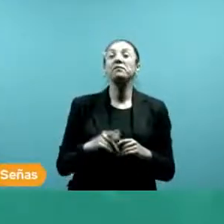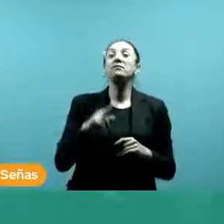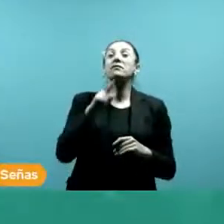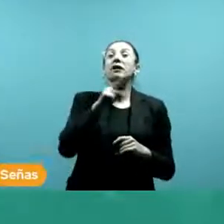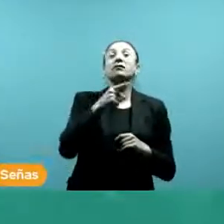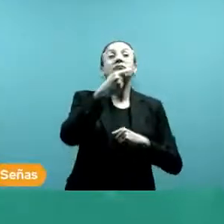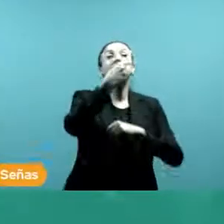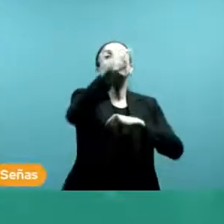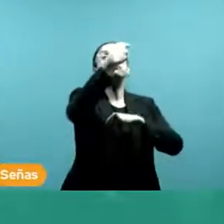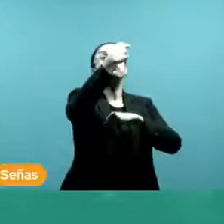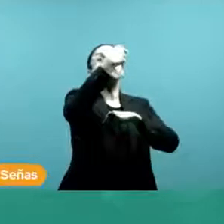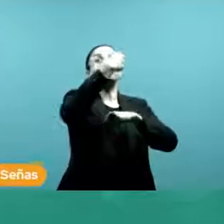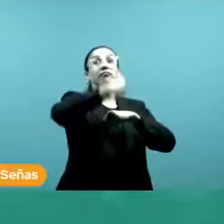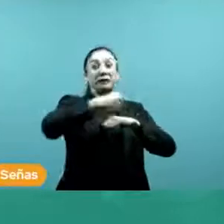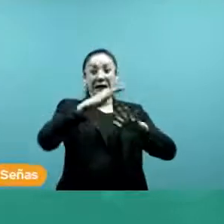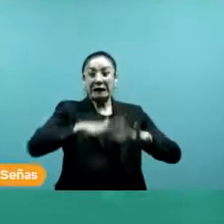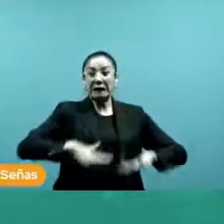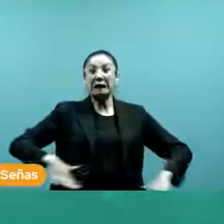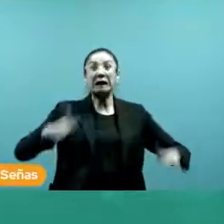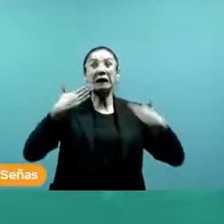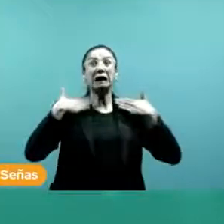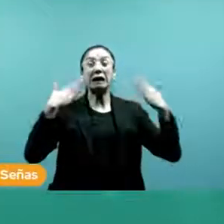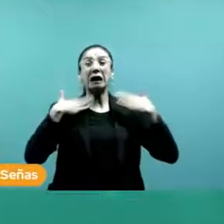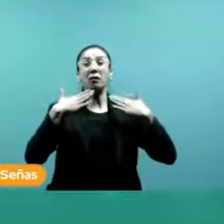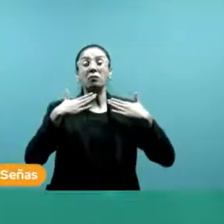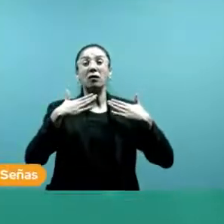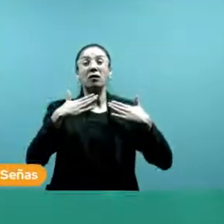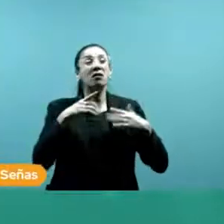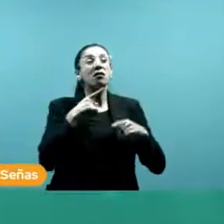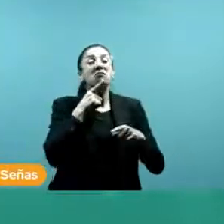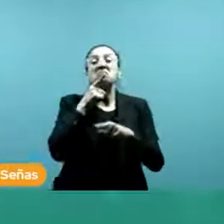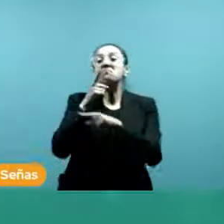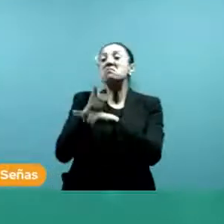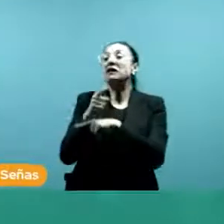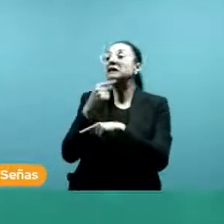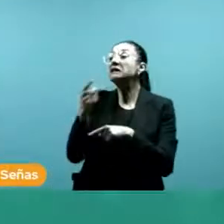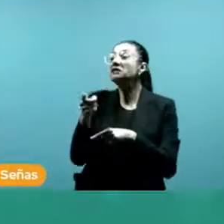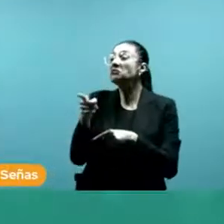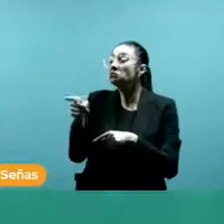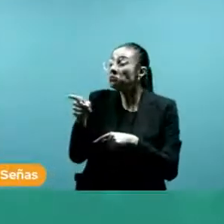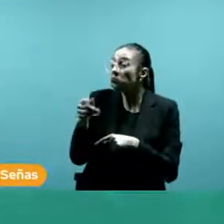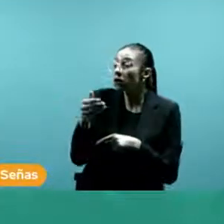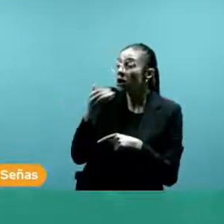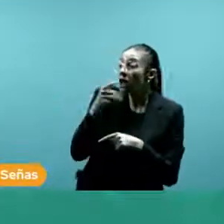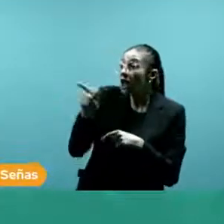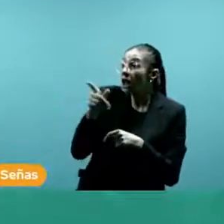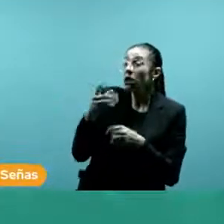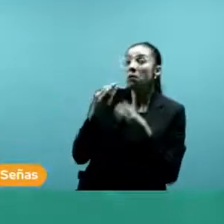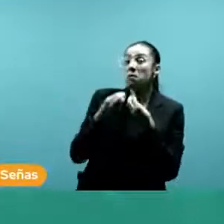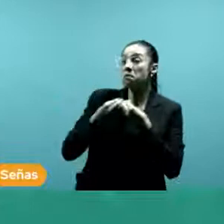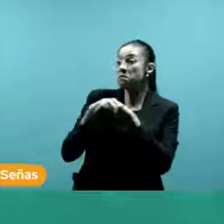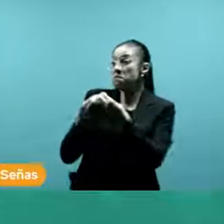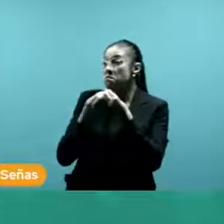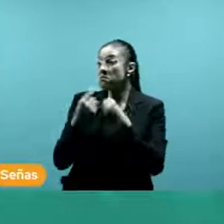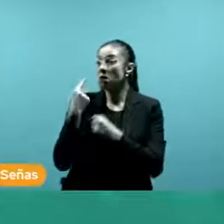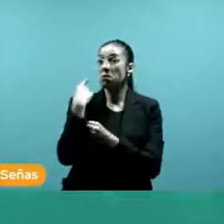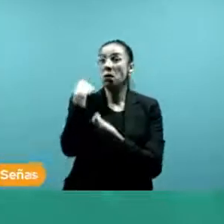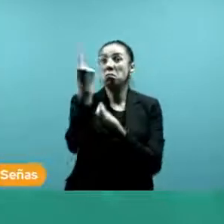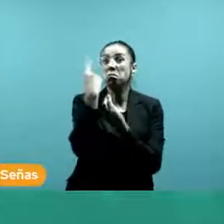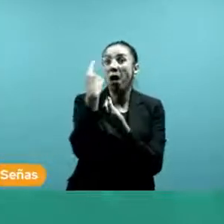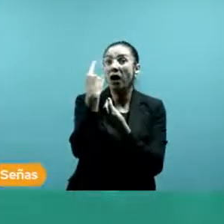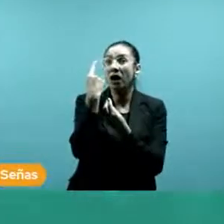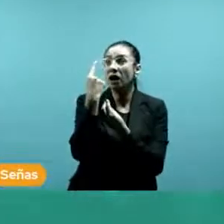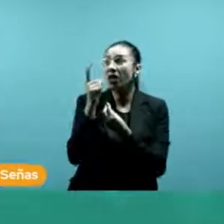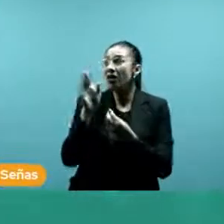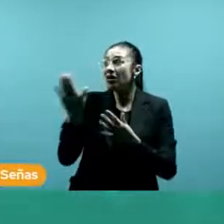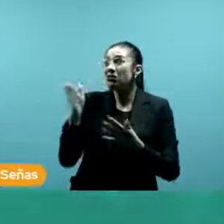kill any of the political officers, so members of the Communist Party in the Soviet Army. And because